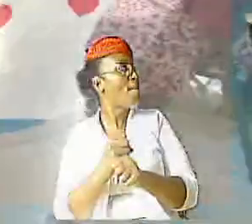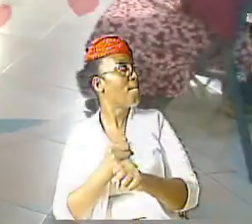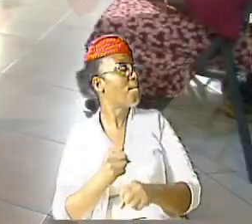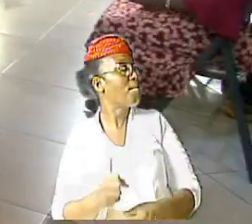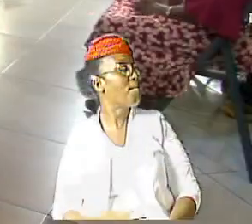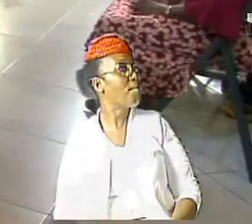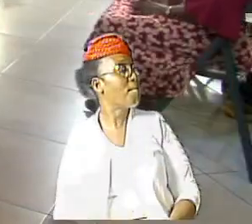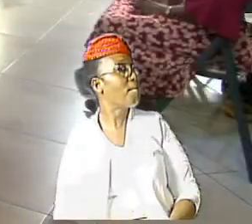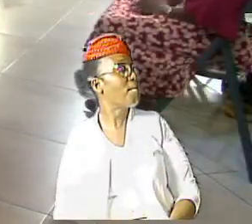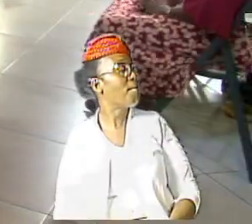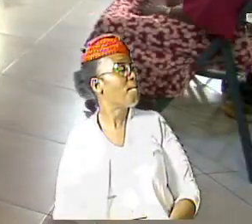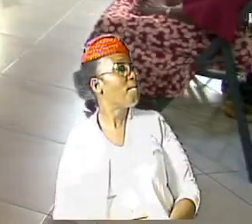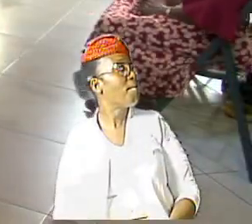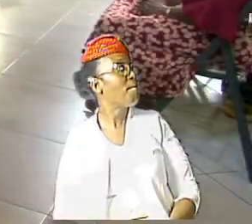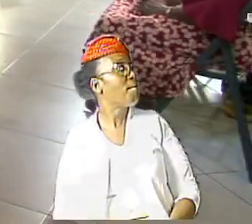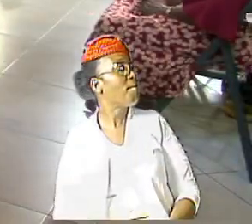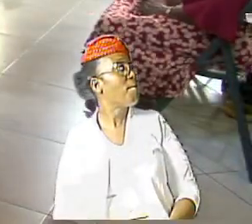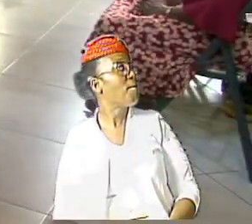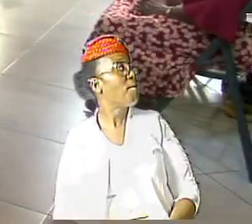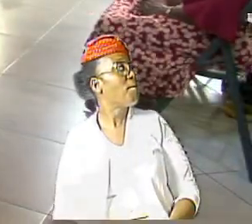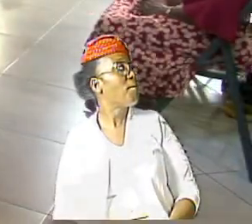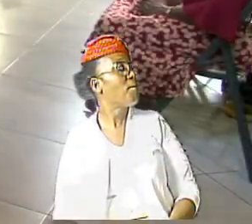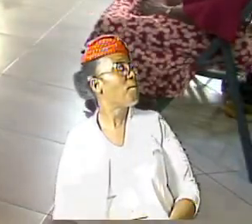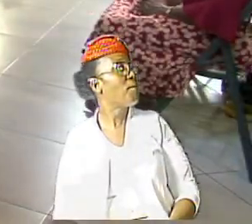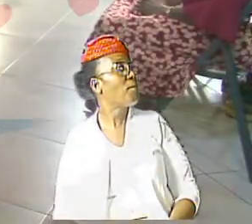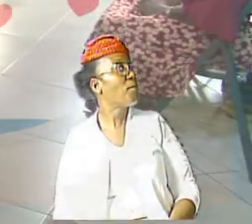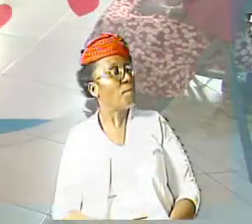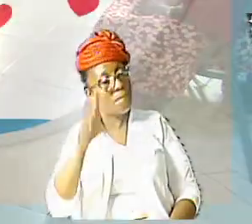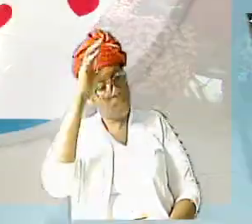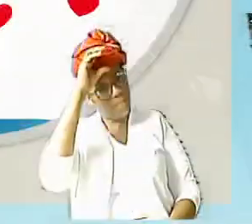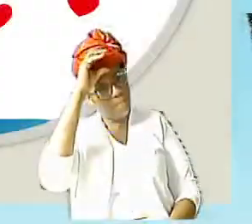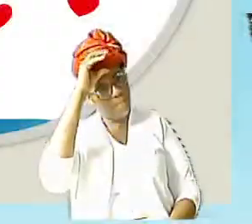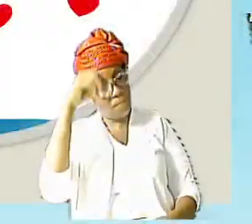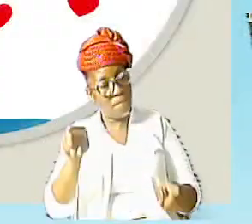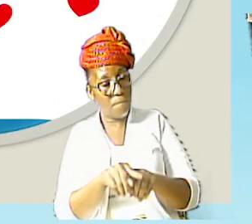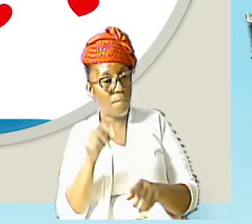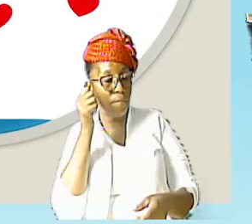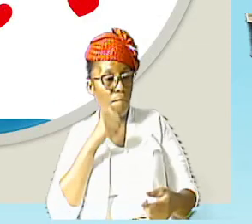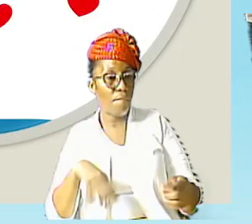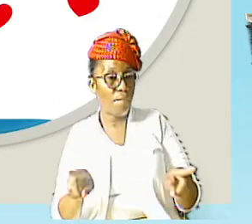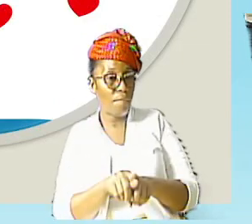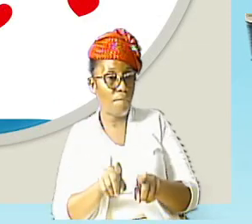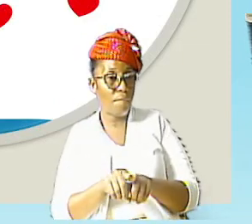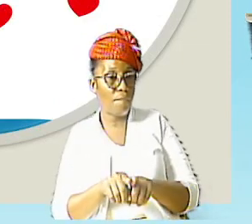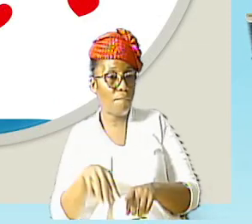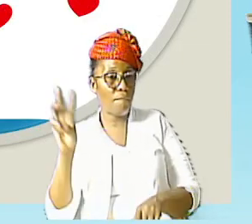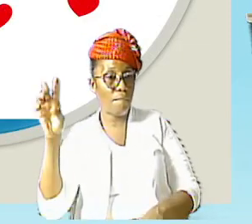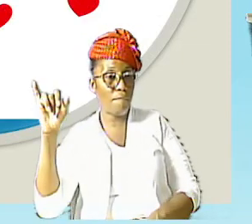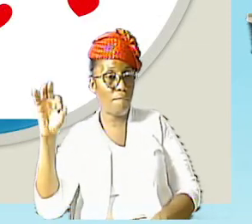Praise Almighty God. Courtney and Paulette Williams,